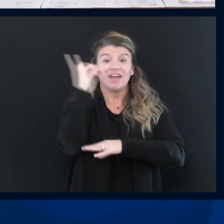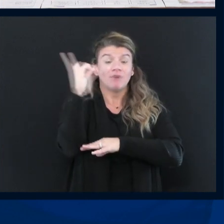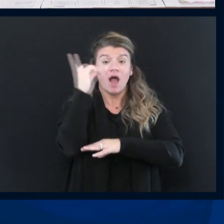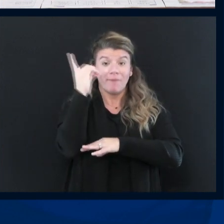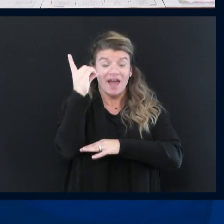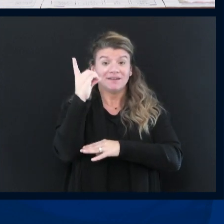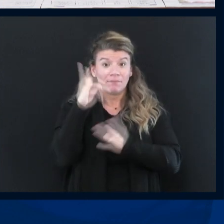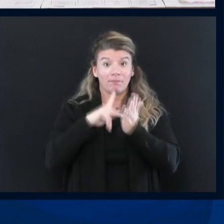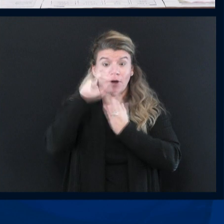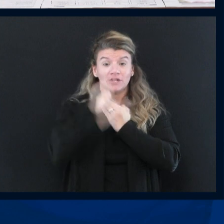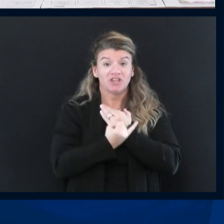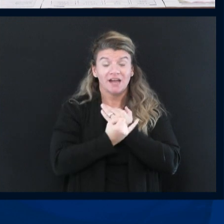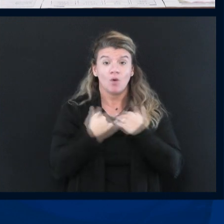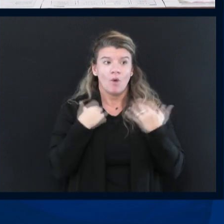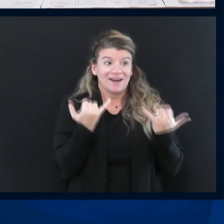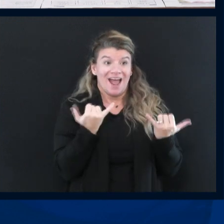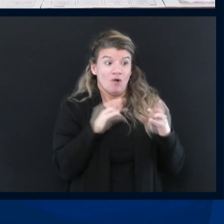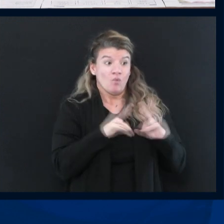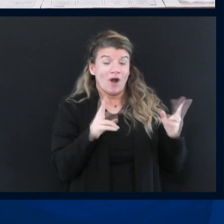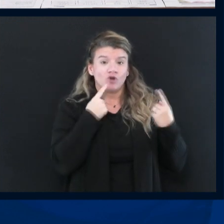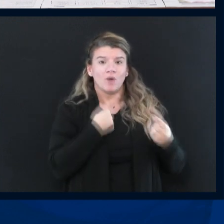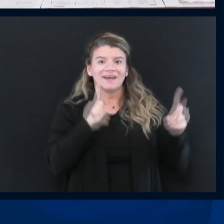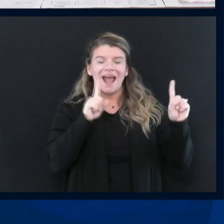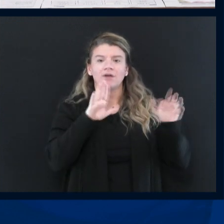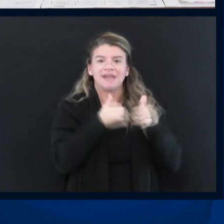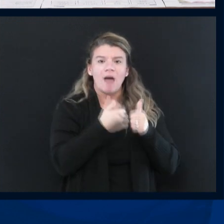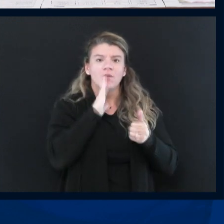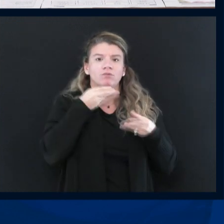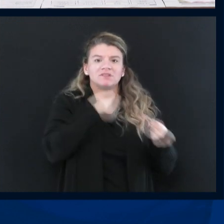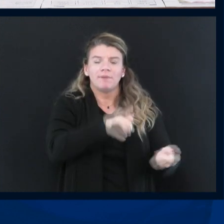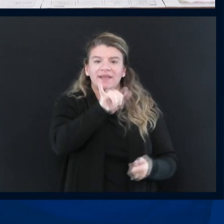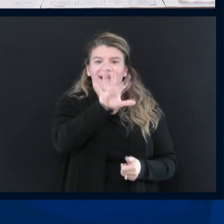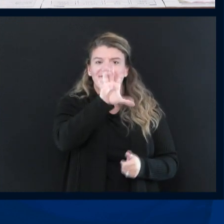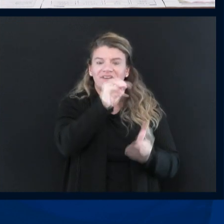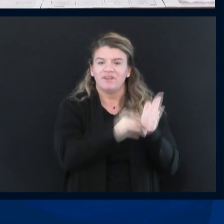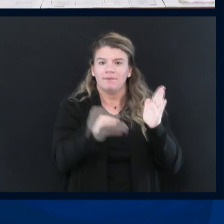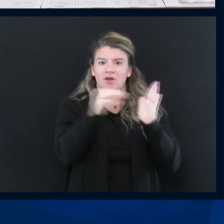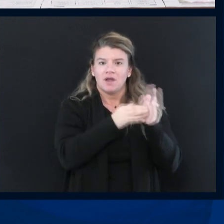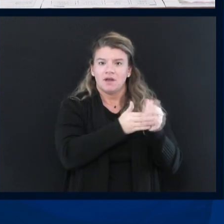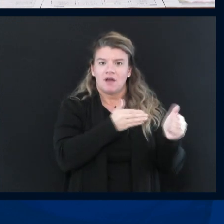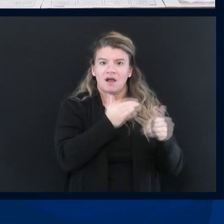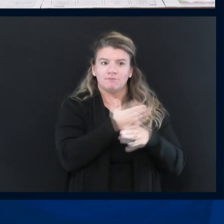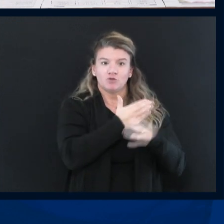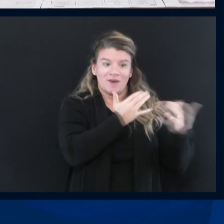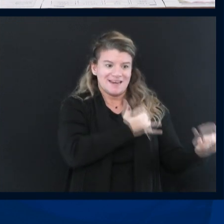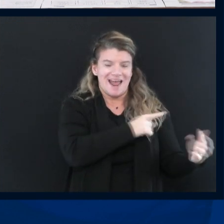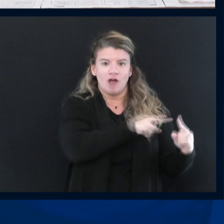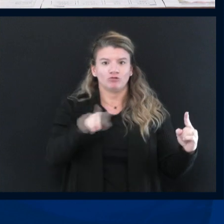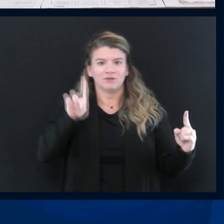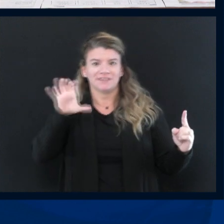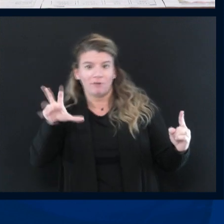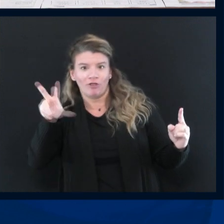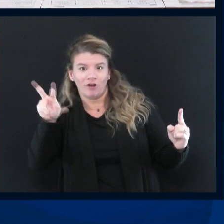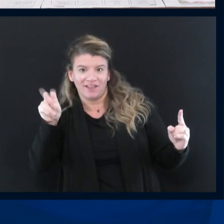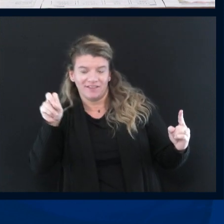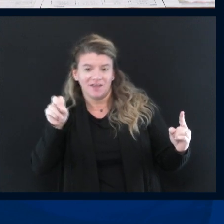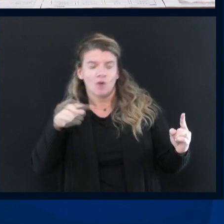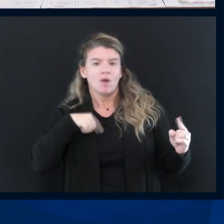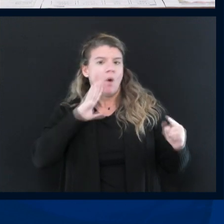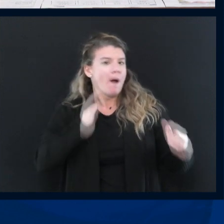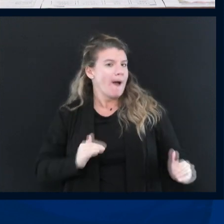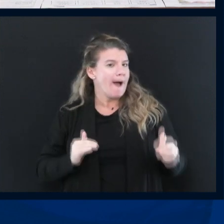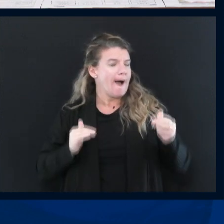about to announce how we're going to spend this $50 million between now and December the 30th, and absolutely upgrade and